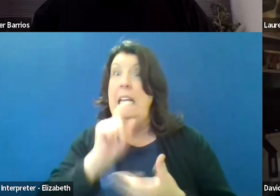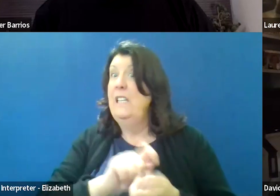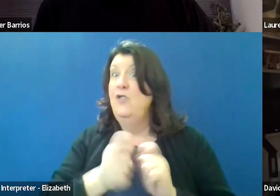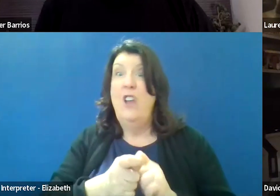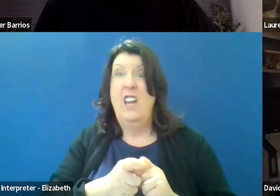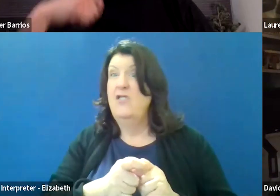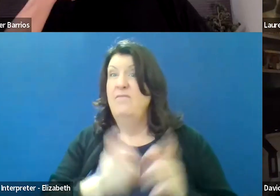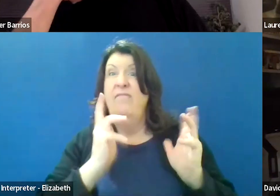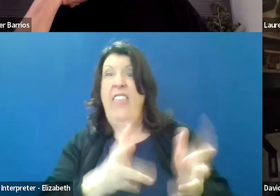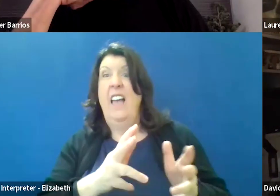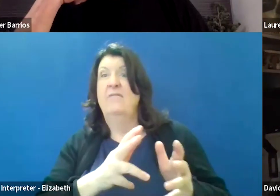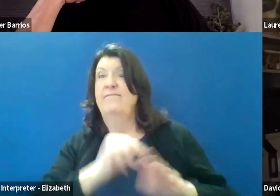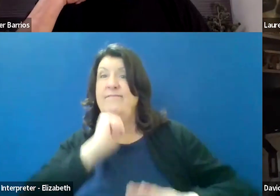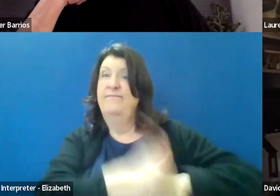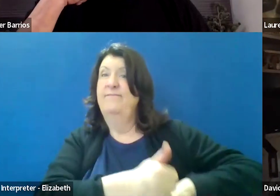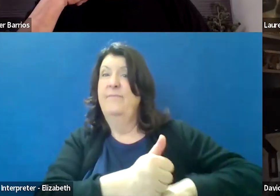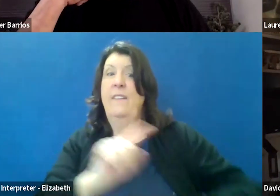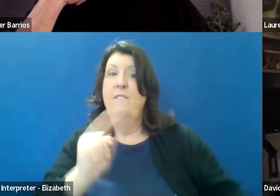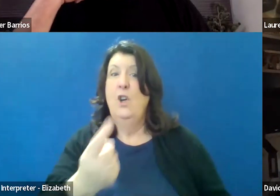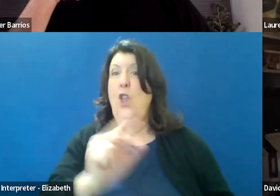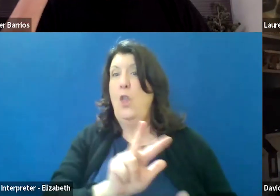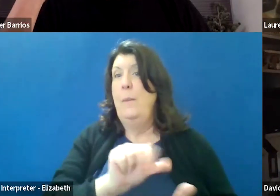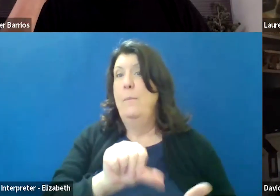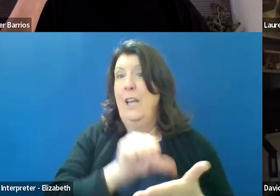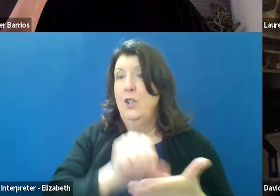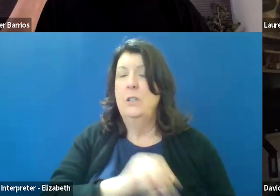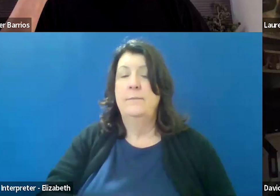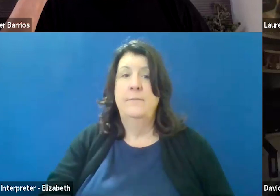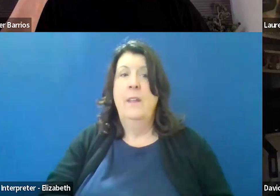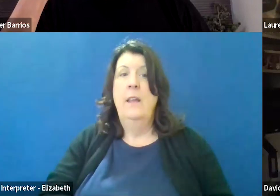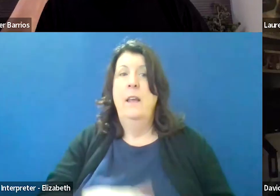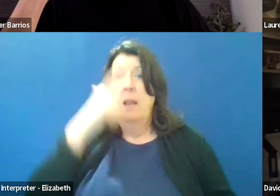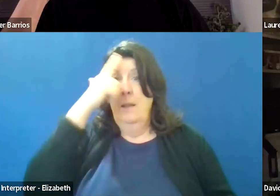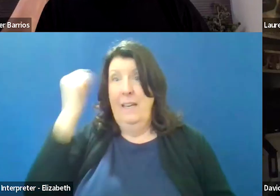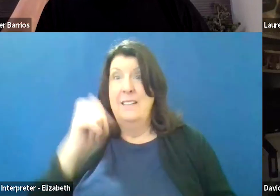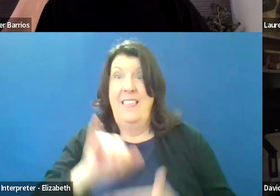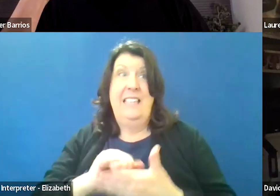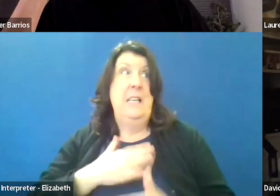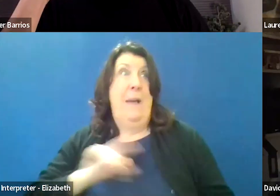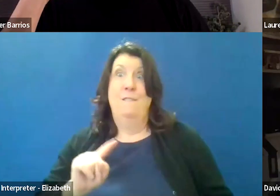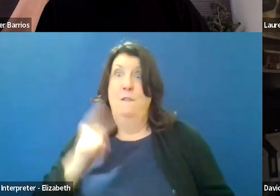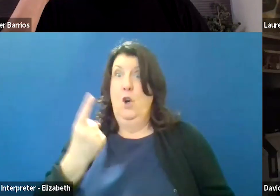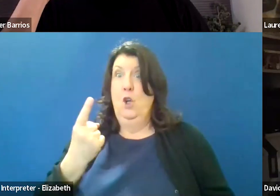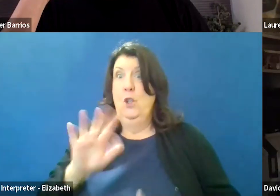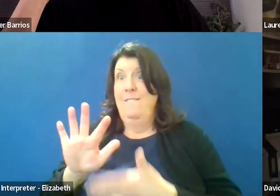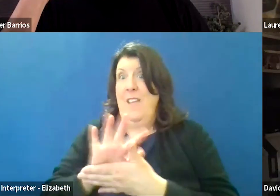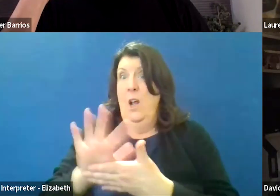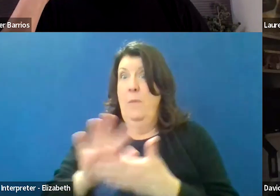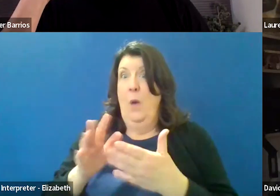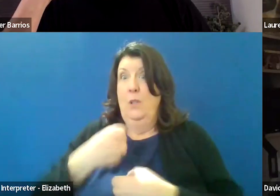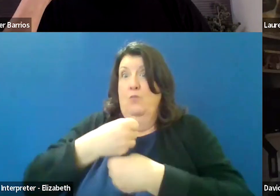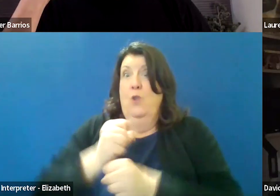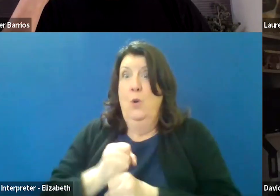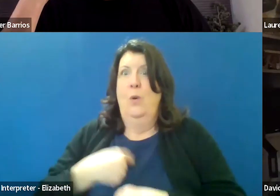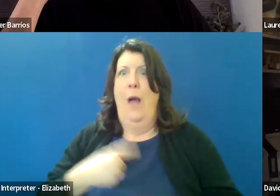it. And I thought that movie was going to get made immediately because I had, you know, this is my first thing that got produced feature-wise, and I was like, this is great.